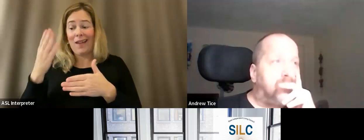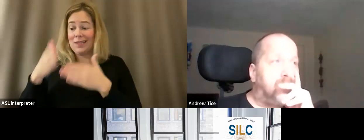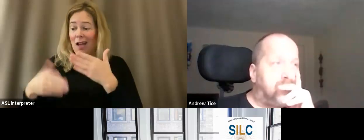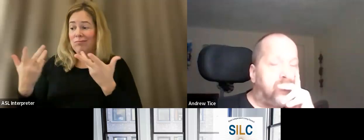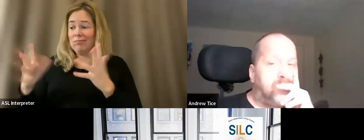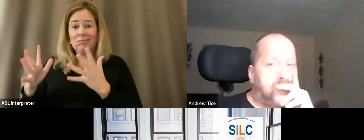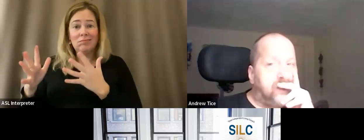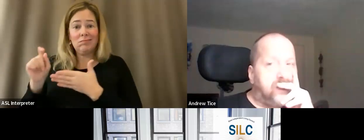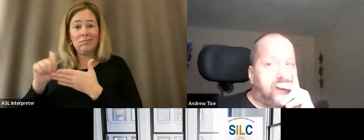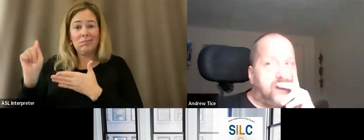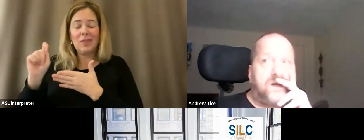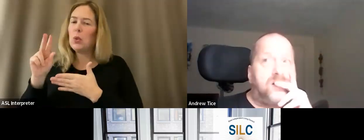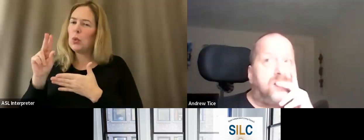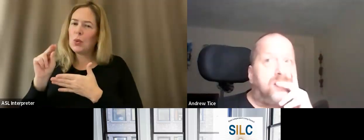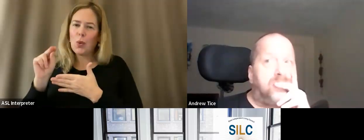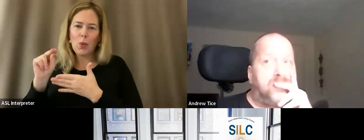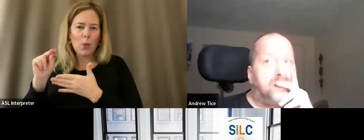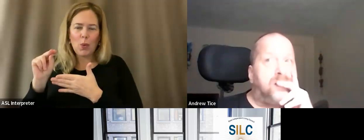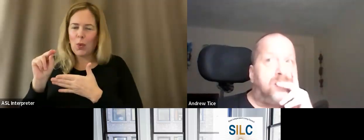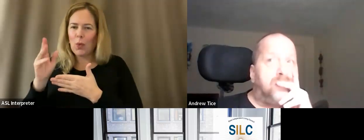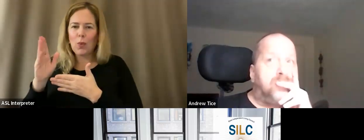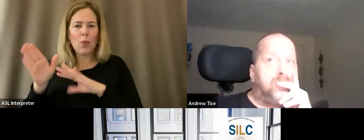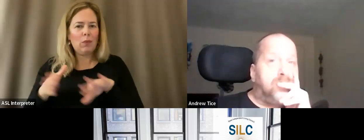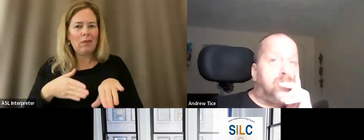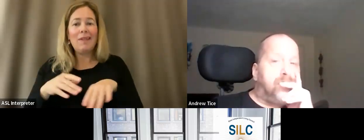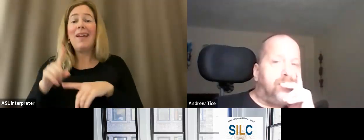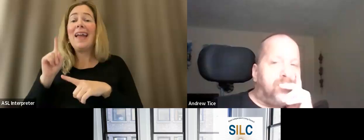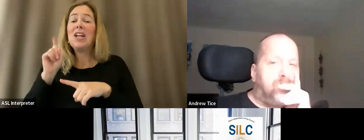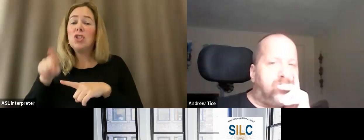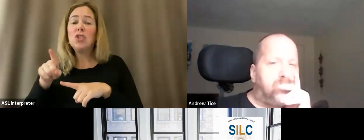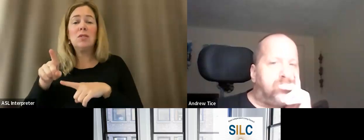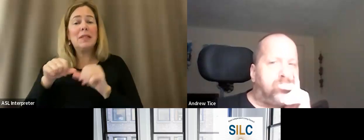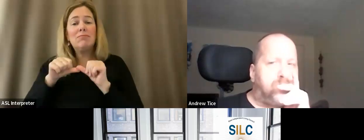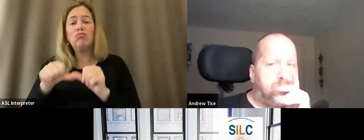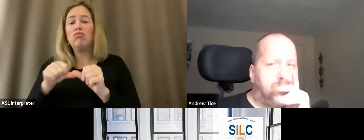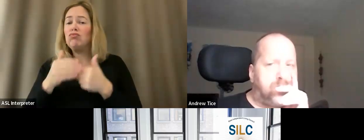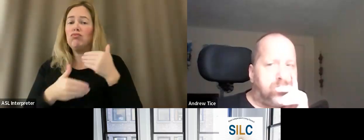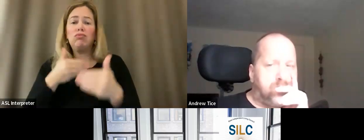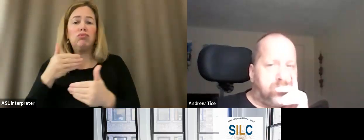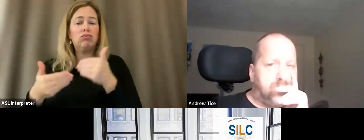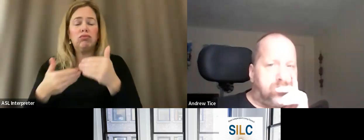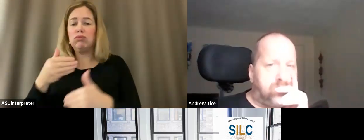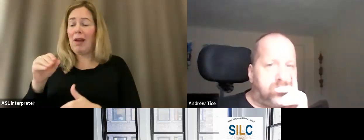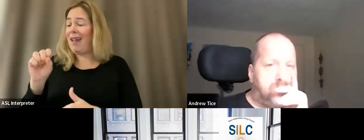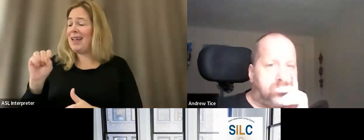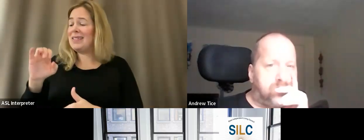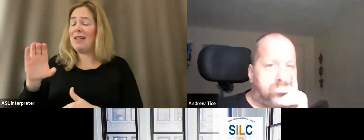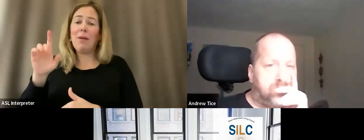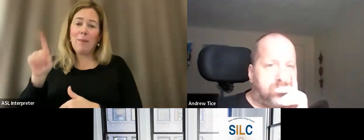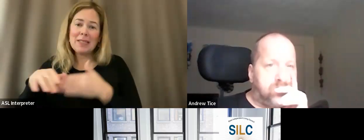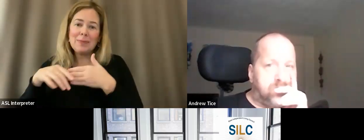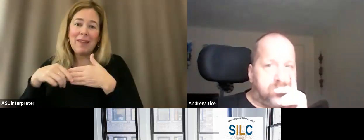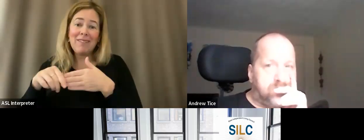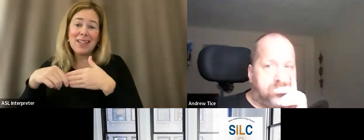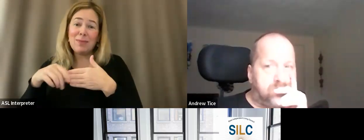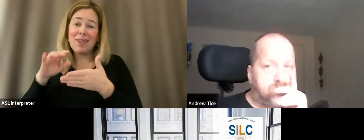an ongoing process, and the Silk needs to be flexible enough to know when that plan might need to be